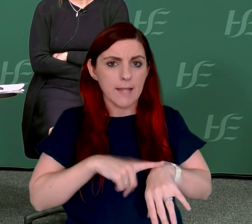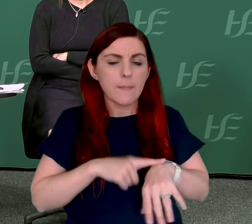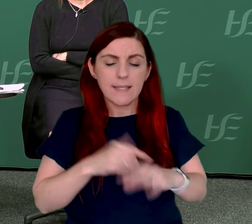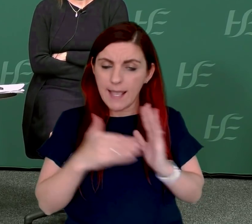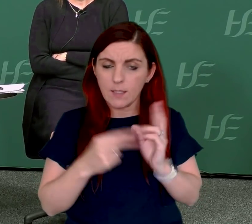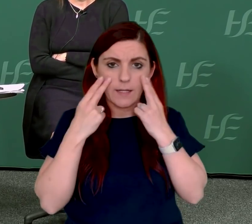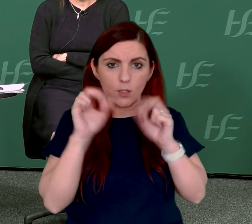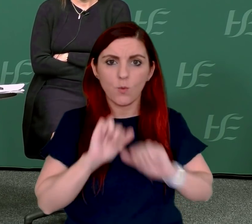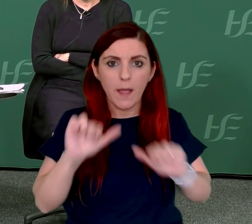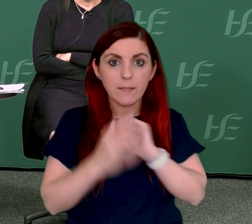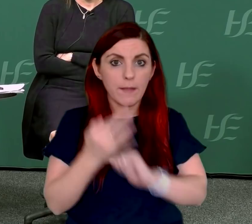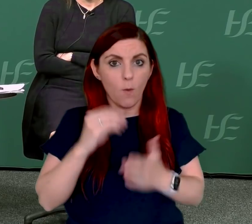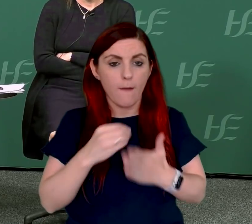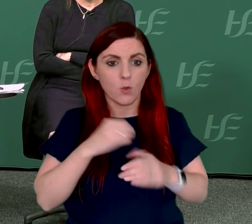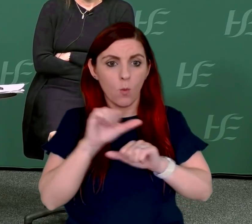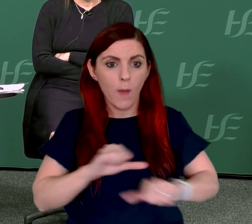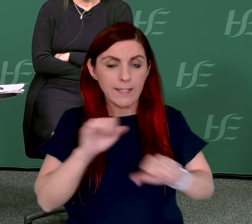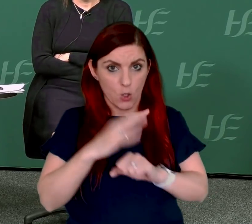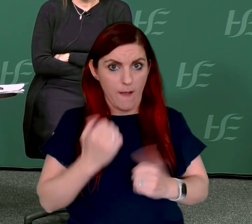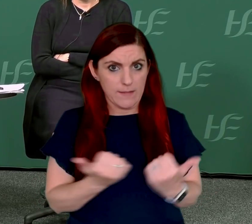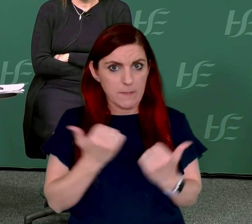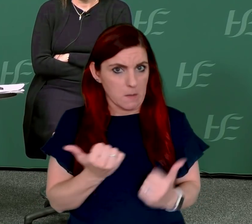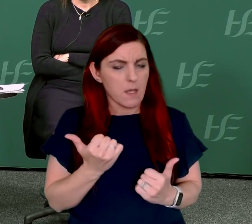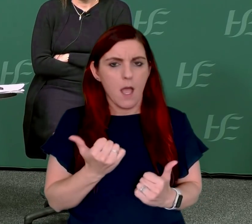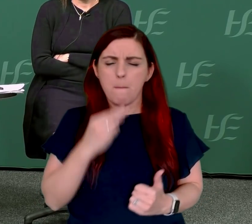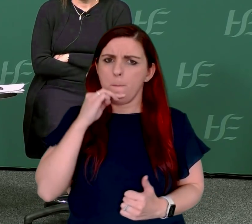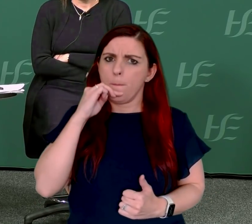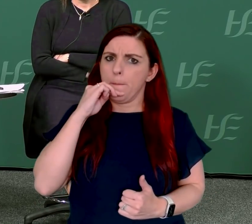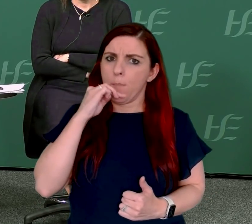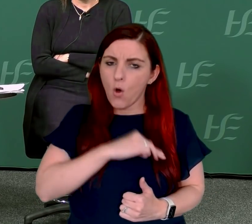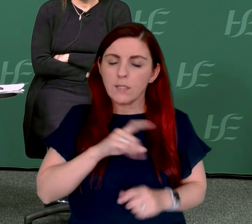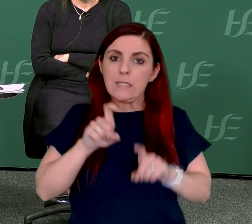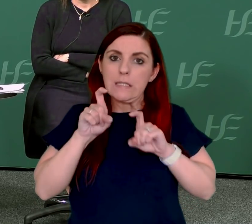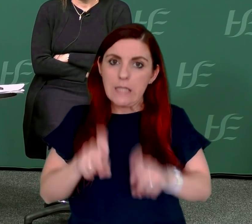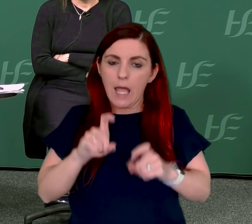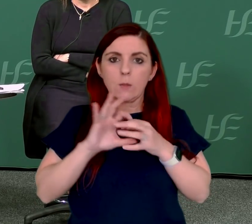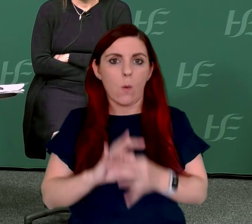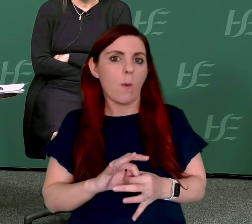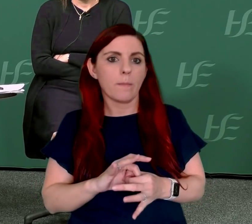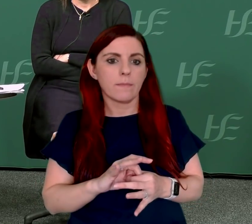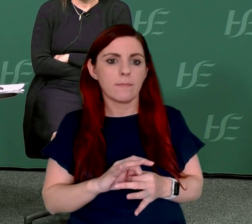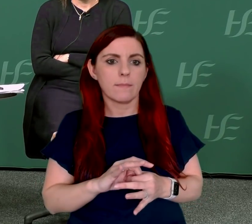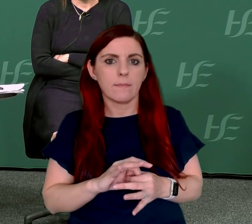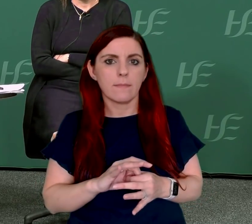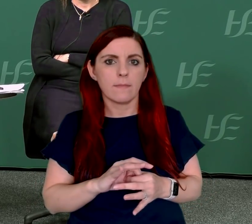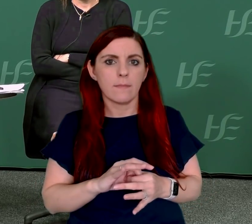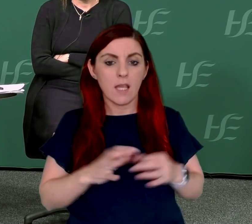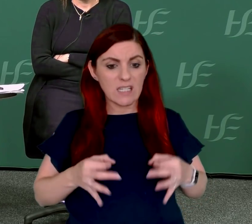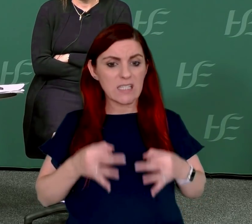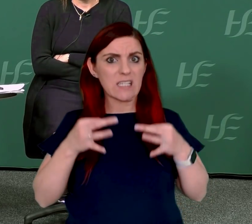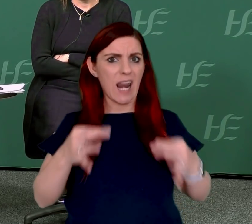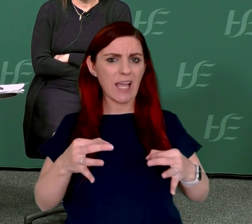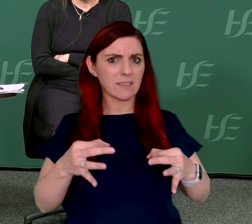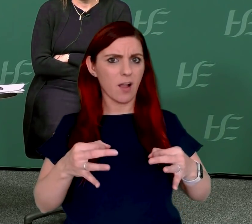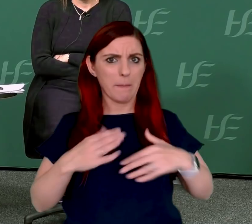wait. And if you have to wait and you are symptomatic, it's really important you stay at home. But the delays have been minimal in terms of the scale that we